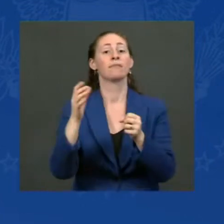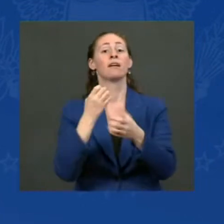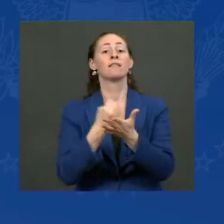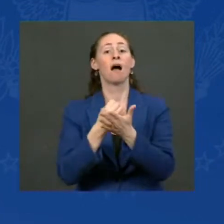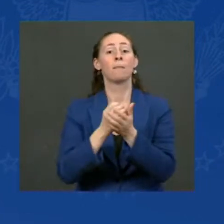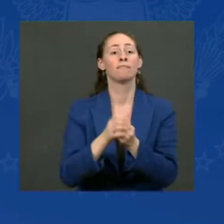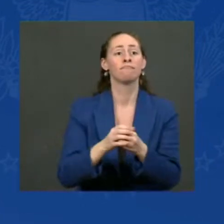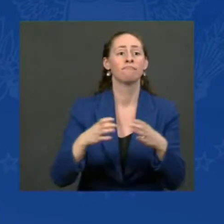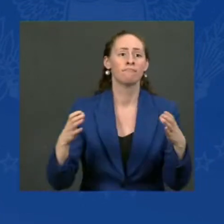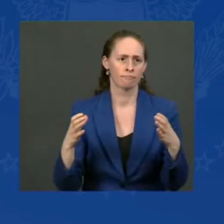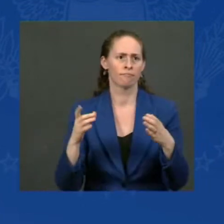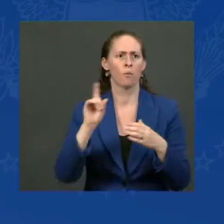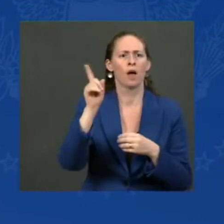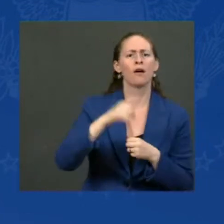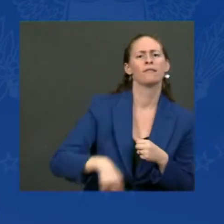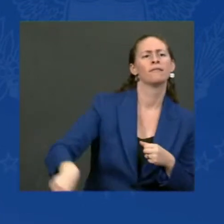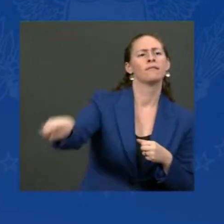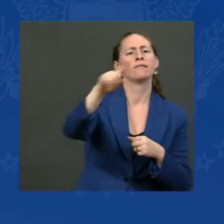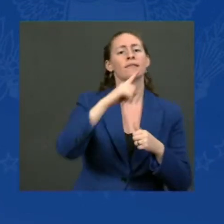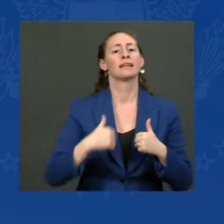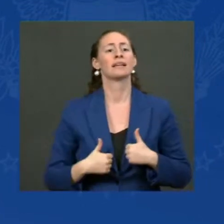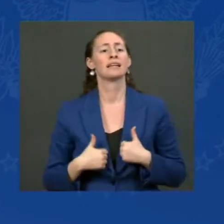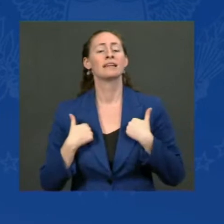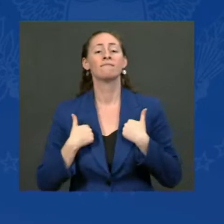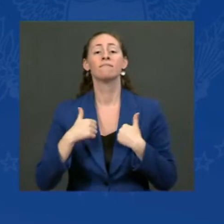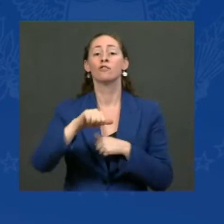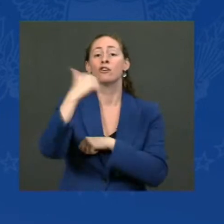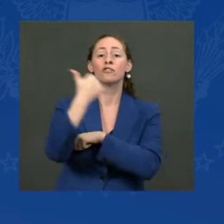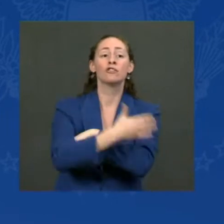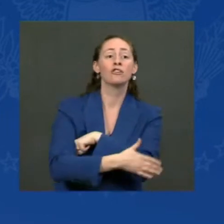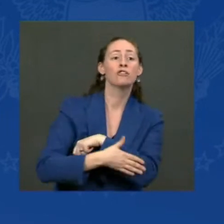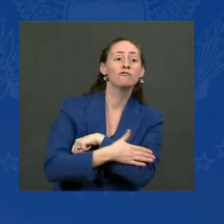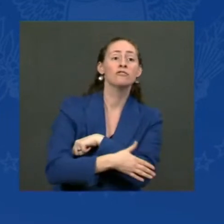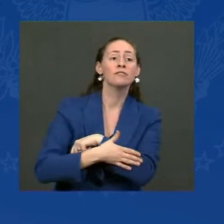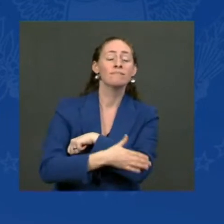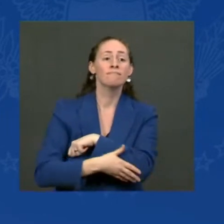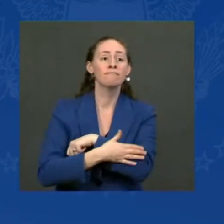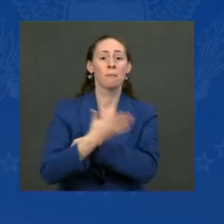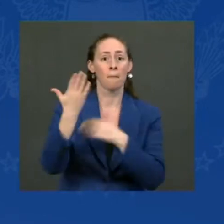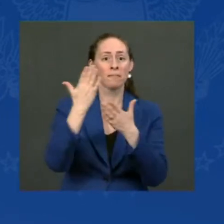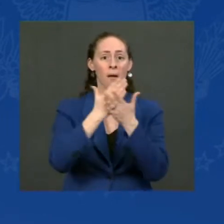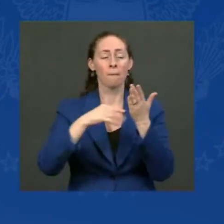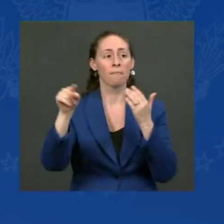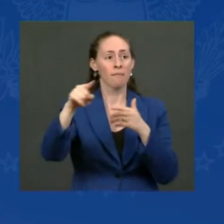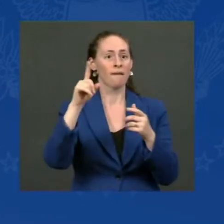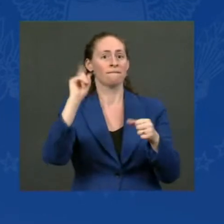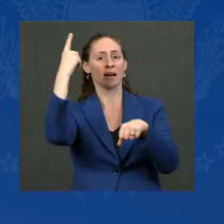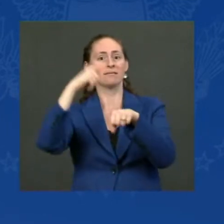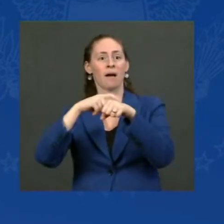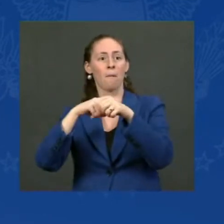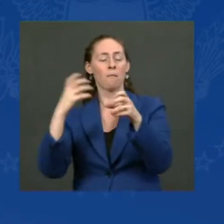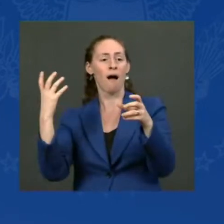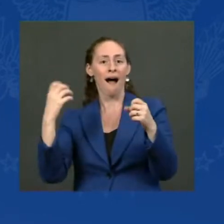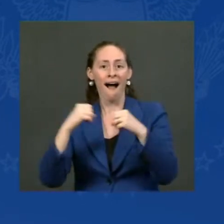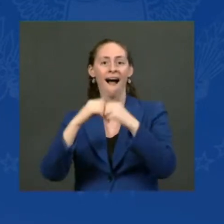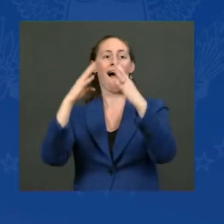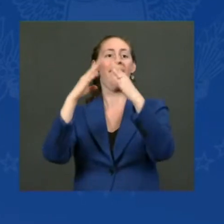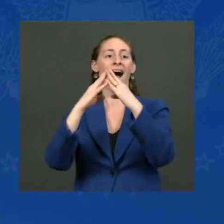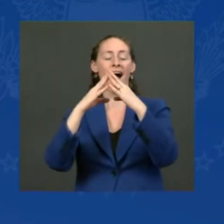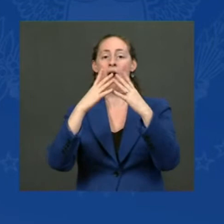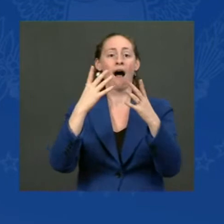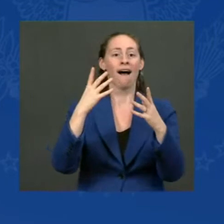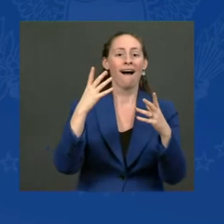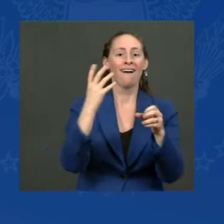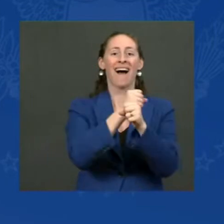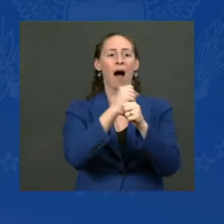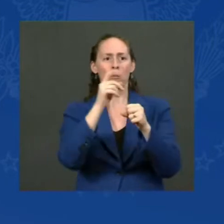people of Zambia who harnessed the power of their vote for the first time, turning out in record numbers to denounce corruption and chart a